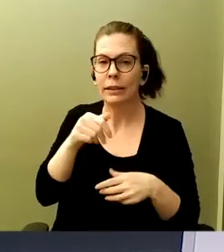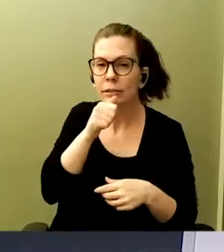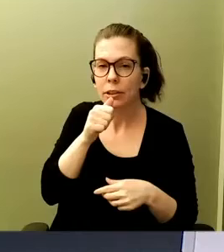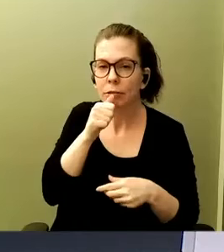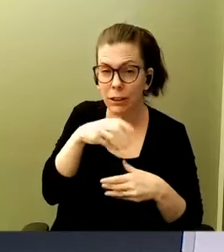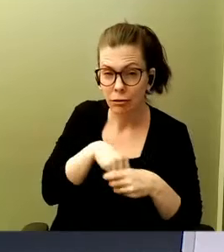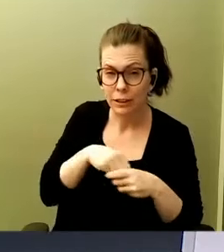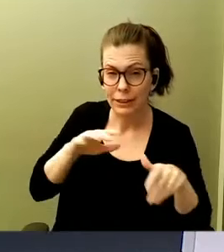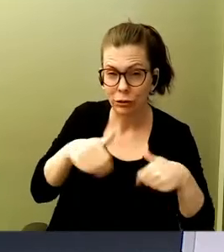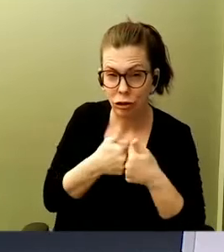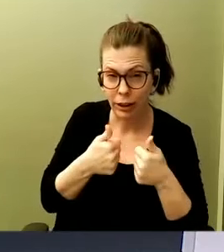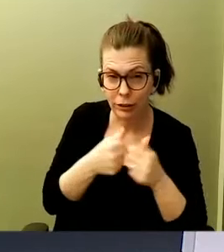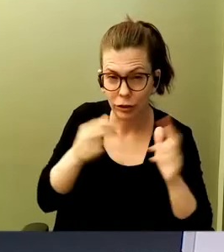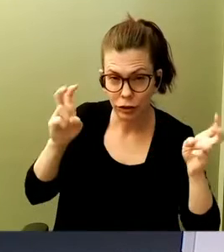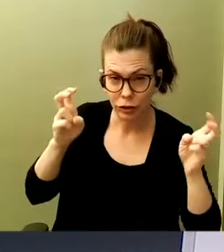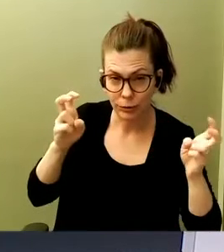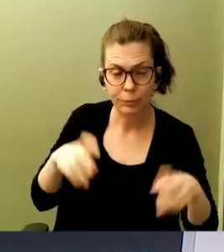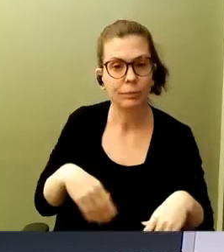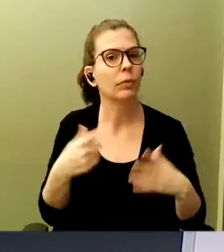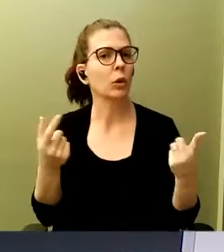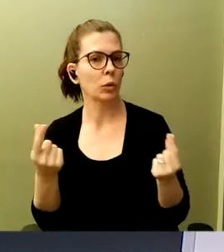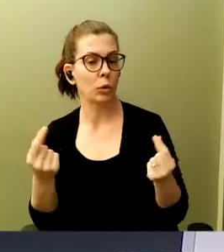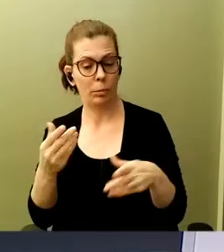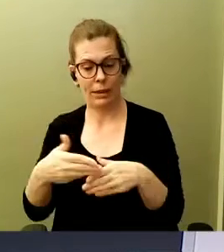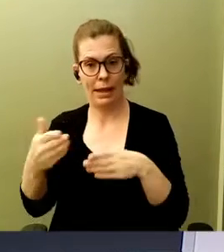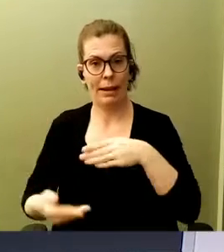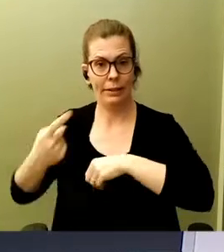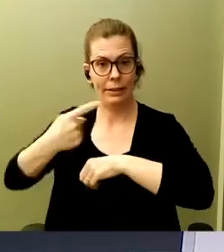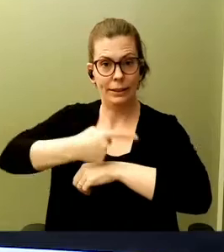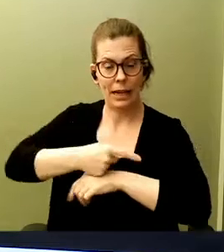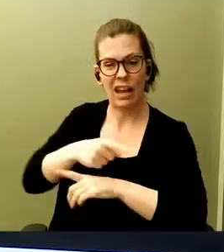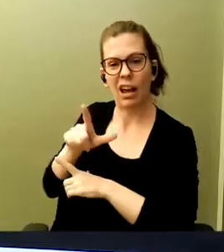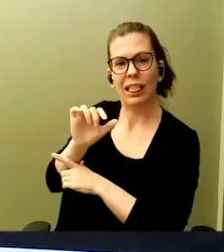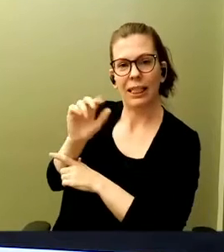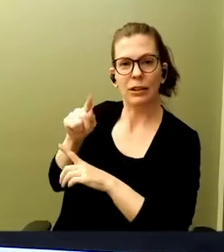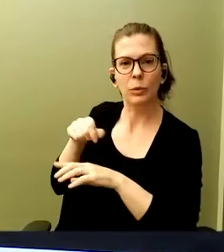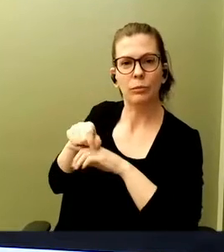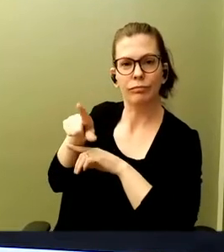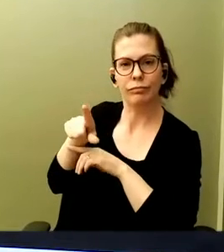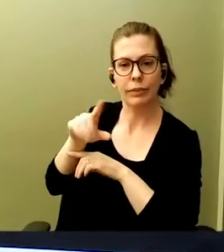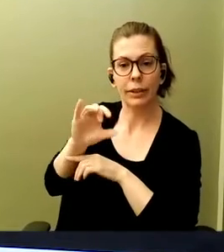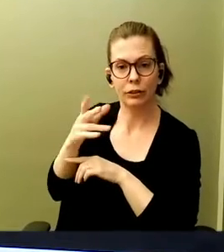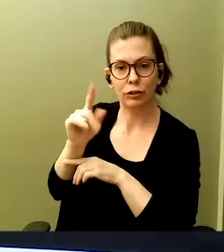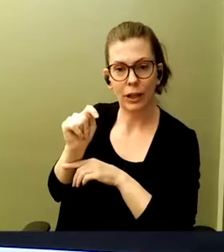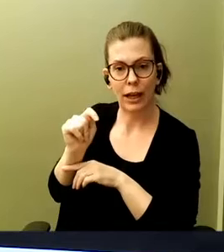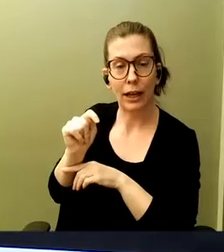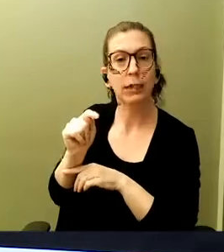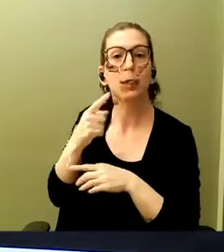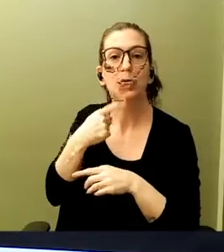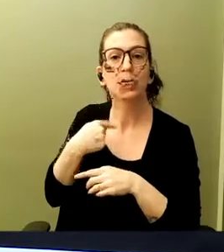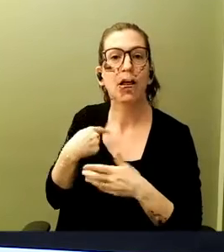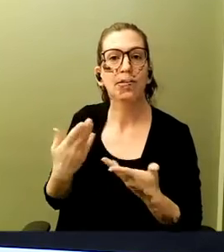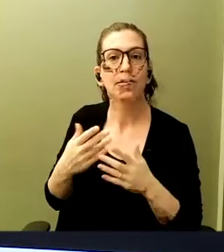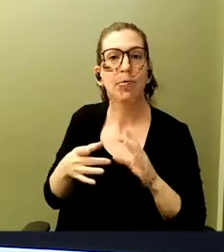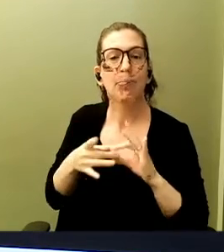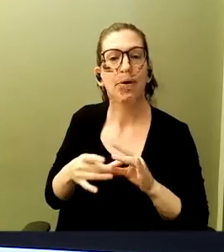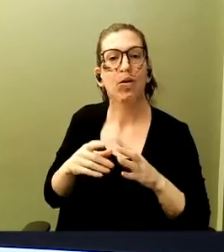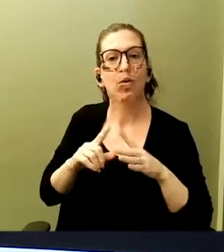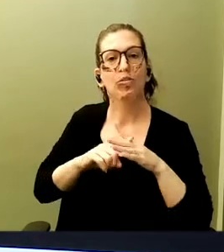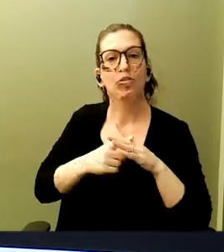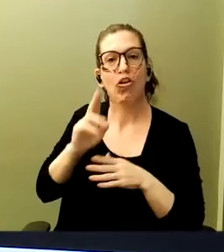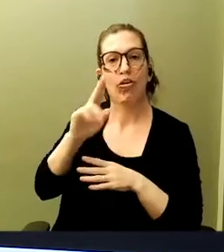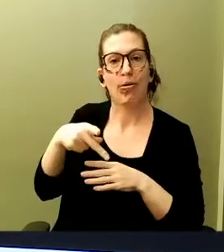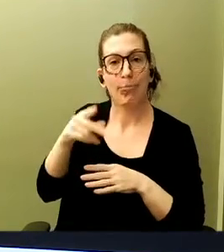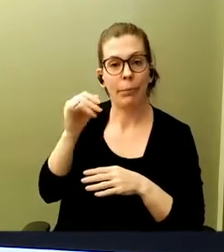do is by end of the day, on the link that you'll see in the chat, tell us about a startup idea that uses three